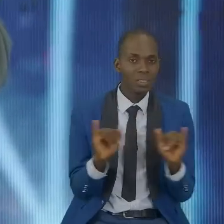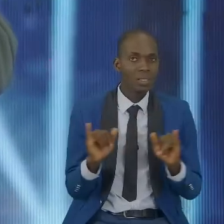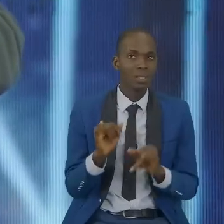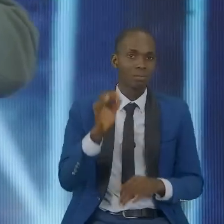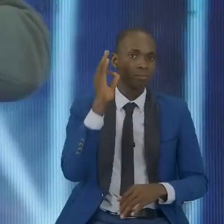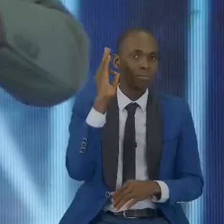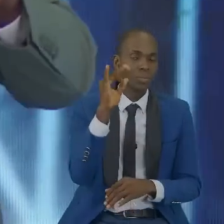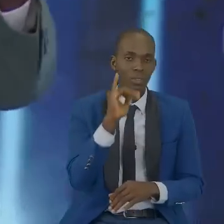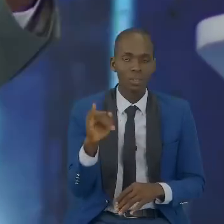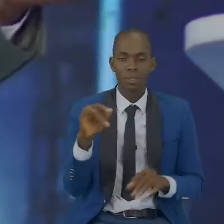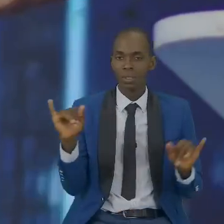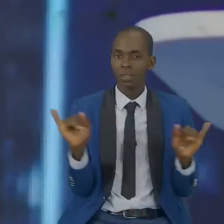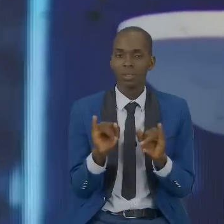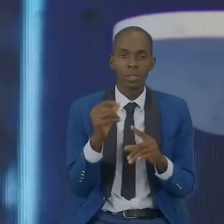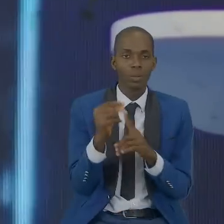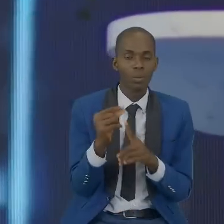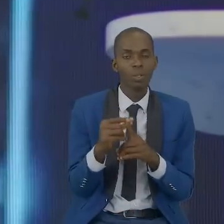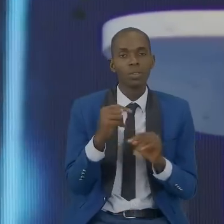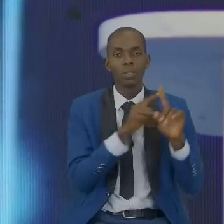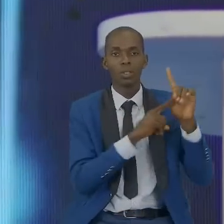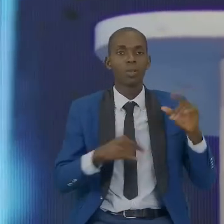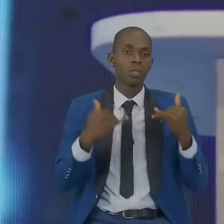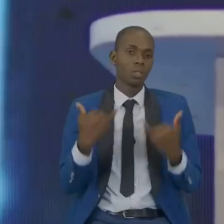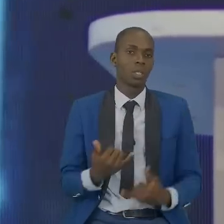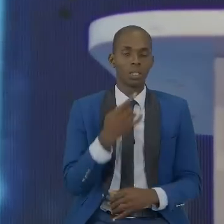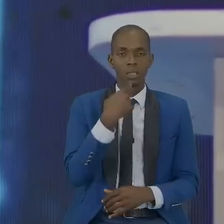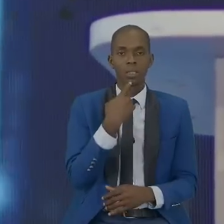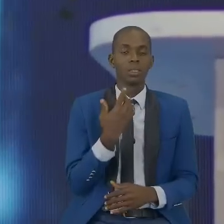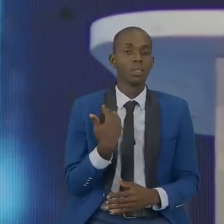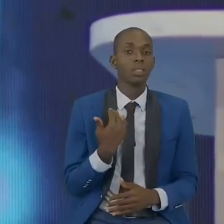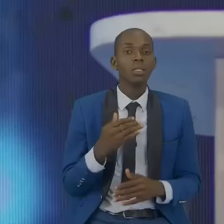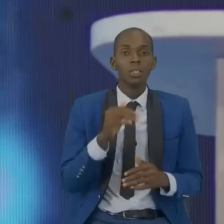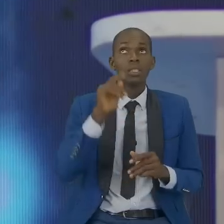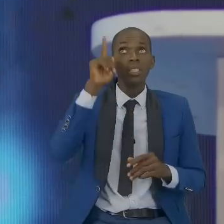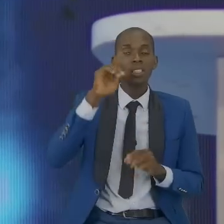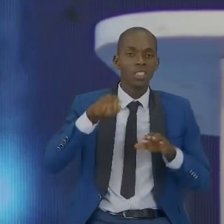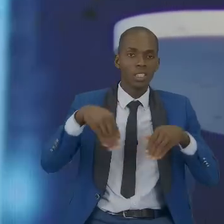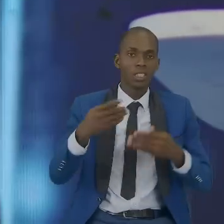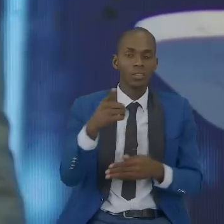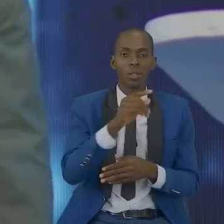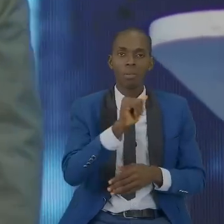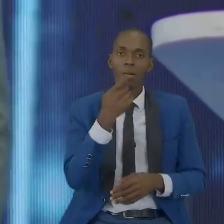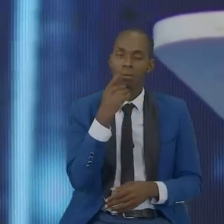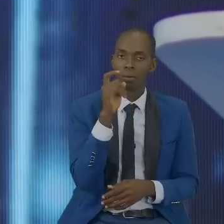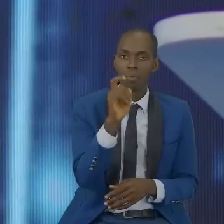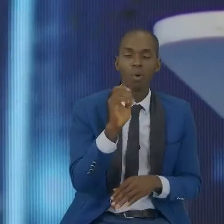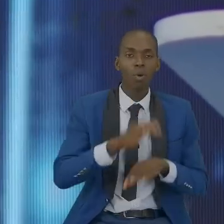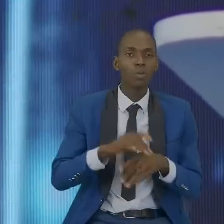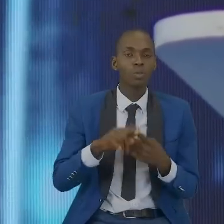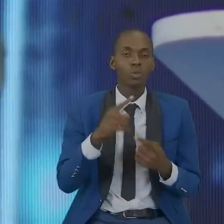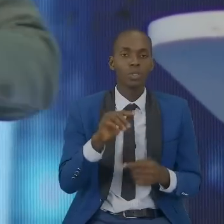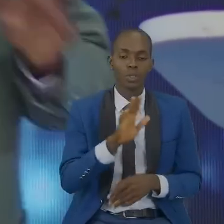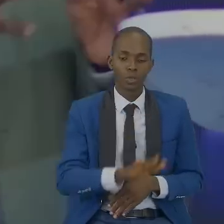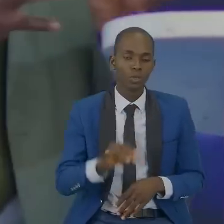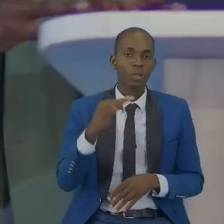the same word, the Lord now said, he gave them a charge unto the children of